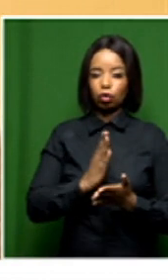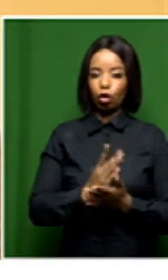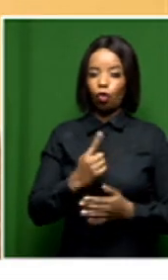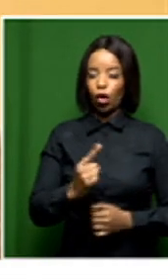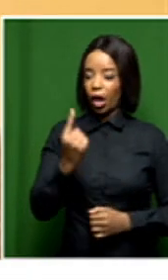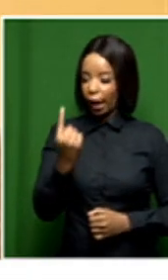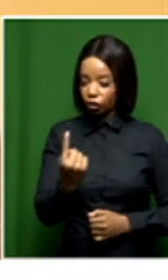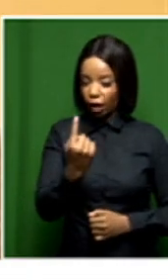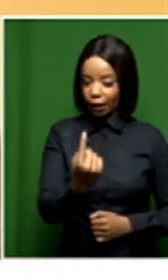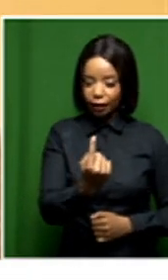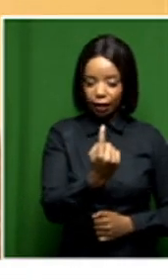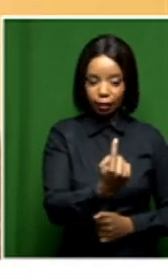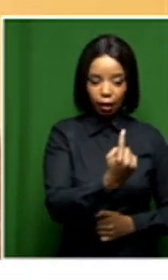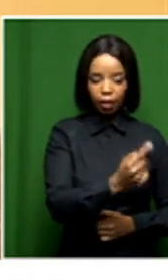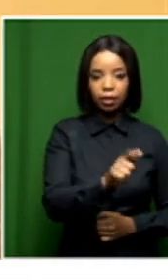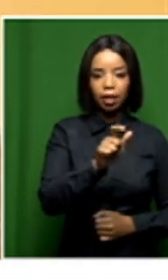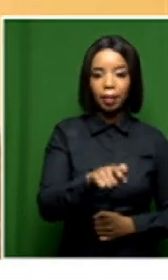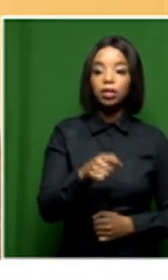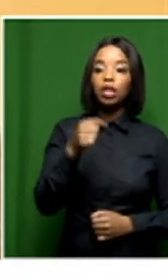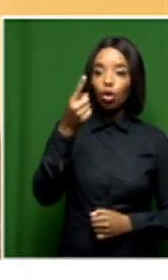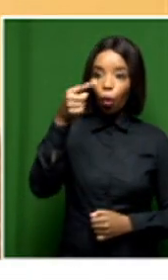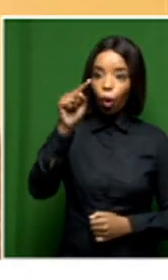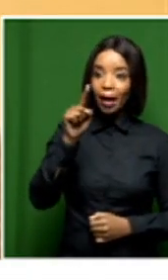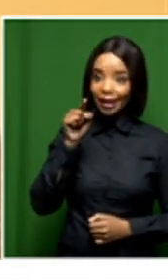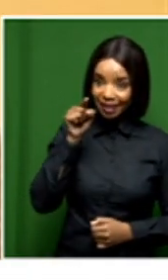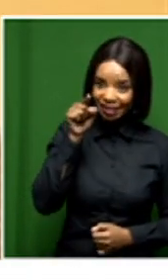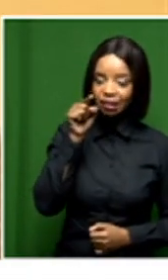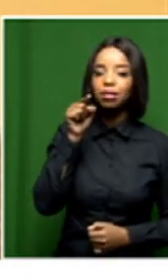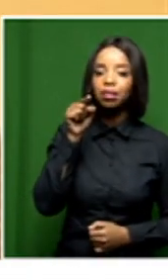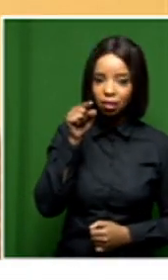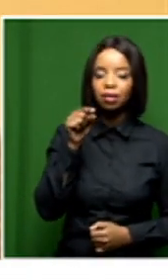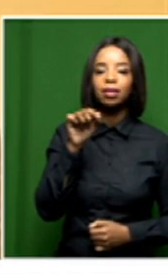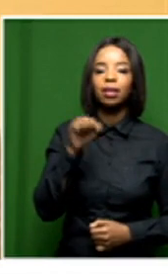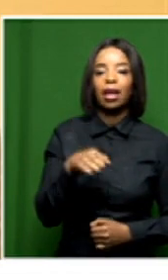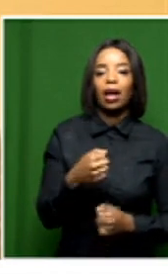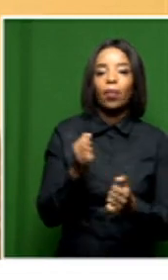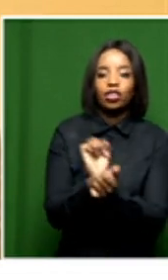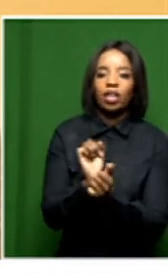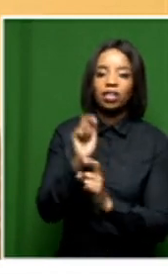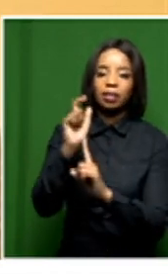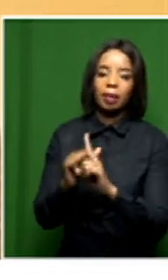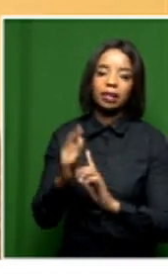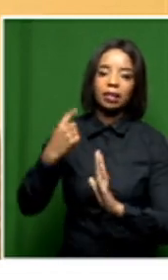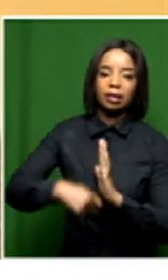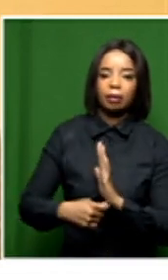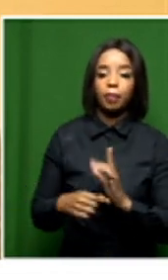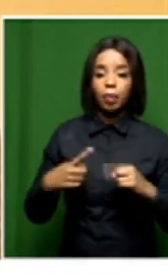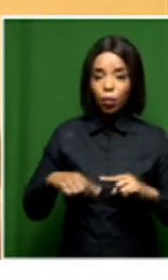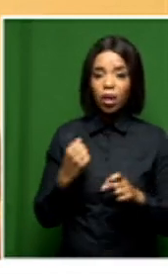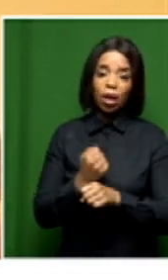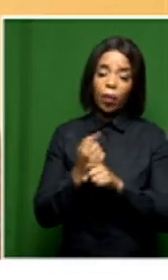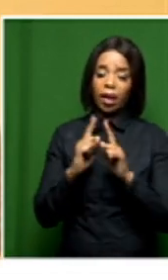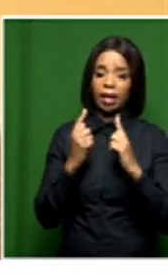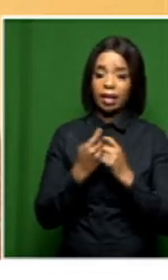only correct individuals are charged. Because I said earlier on that we are working as a team. It's not only Sassa, there's